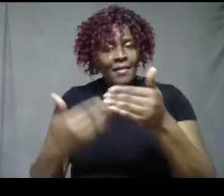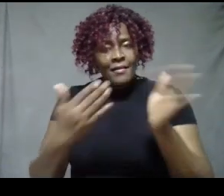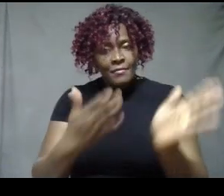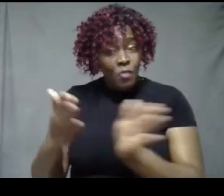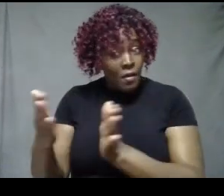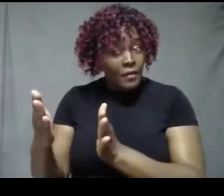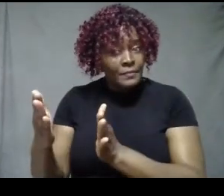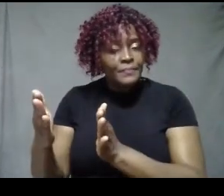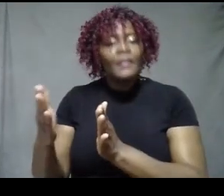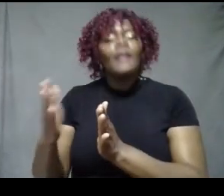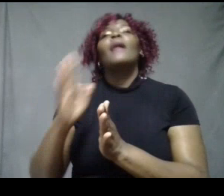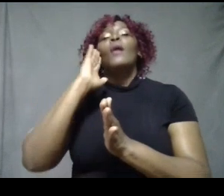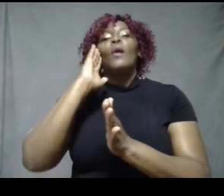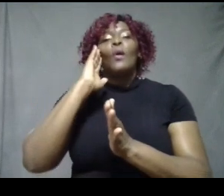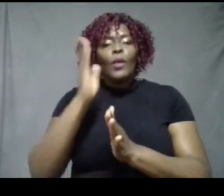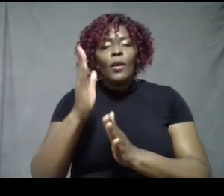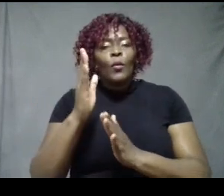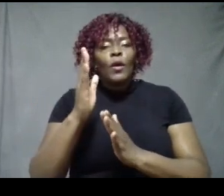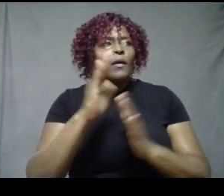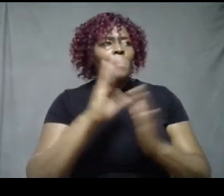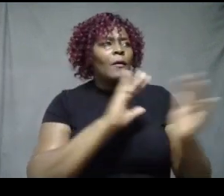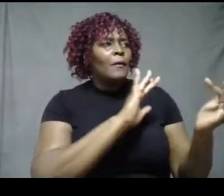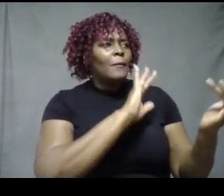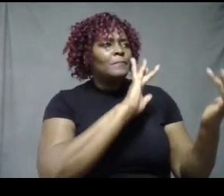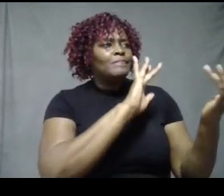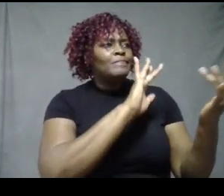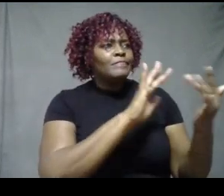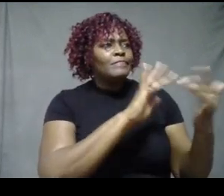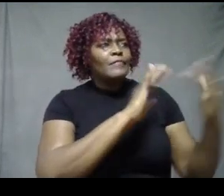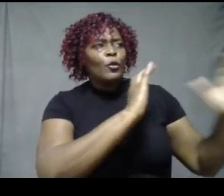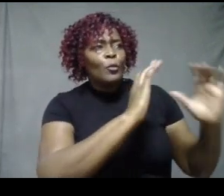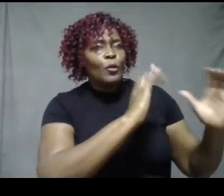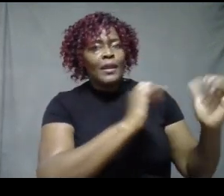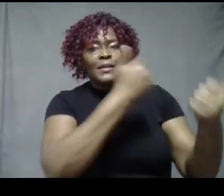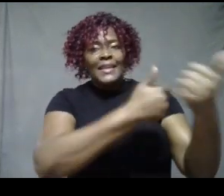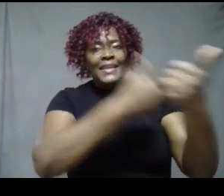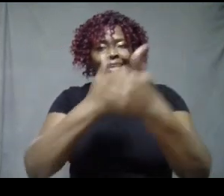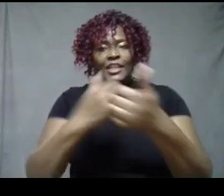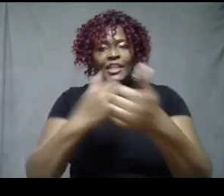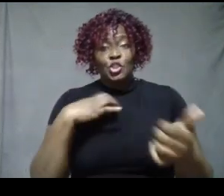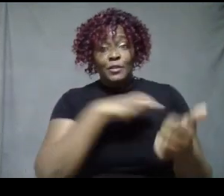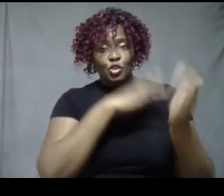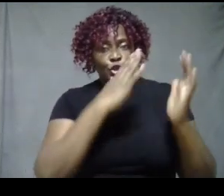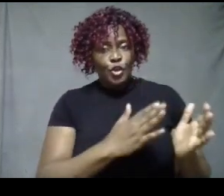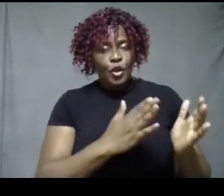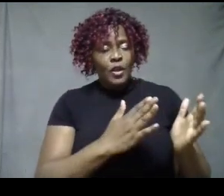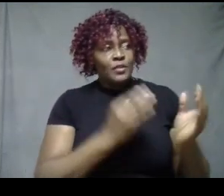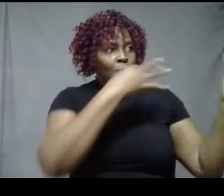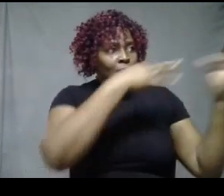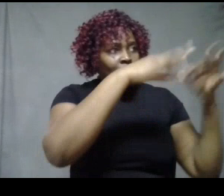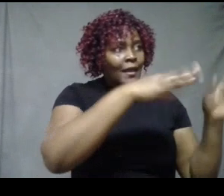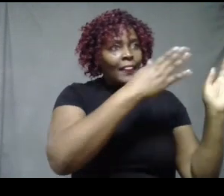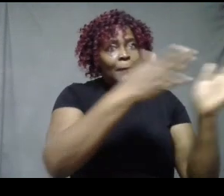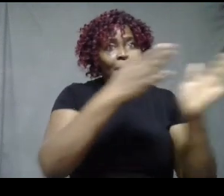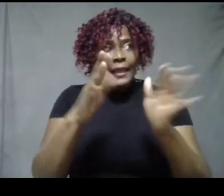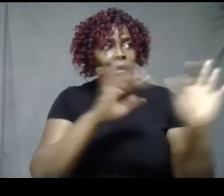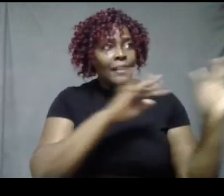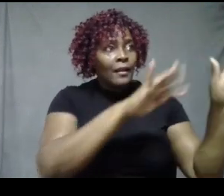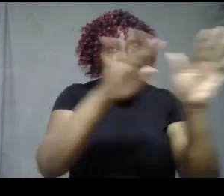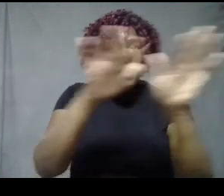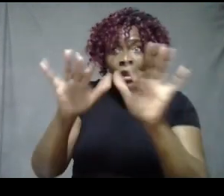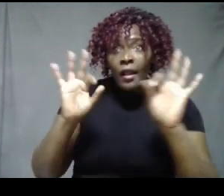We'll actually communicate with each individual commissioner as far as like what that plan of action is, and we'll move forward just so we're making sure we're operating within the parameters